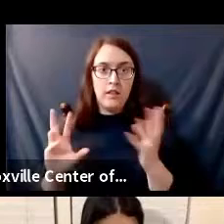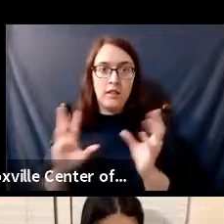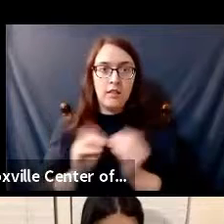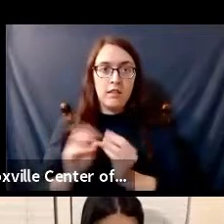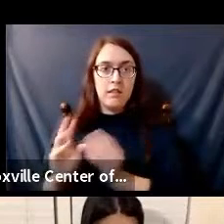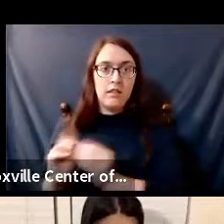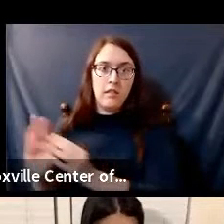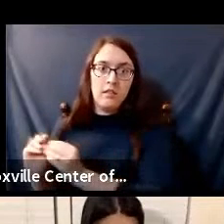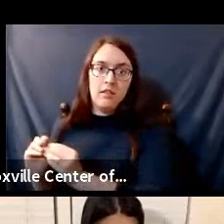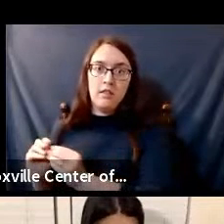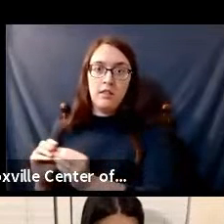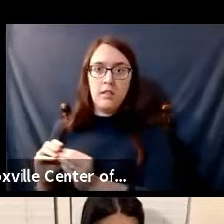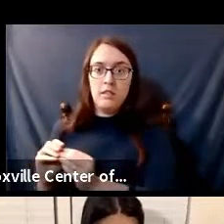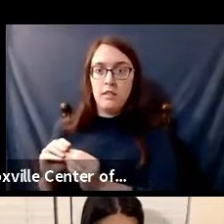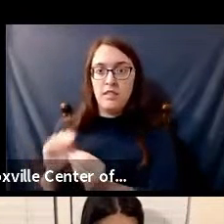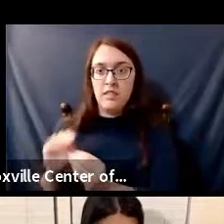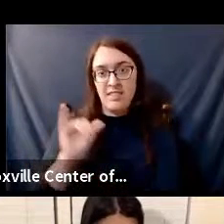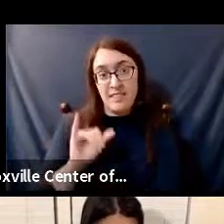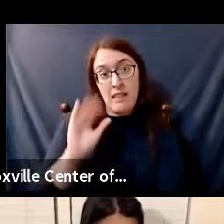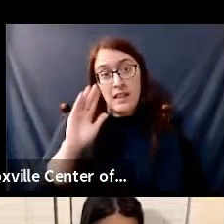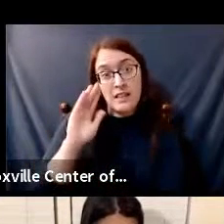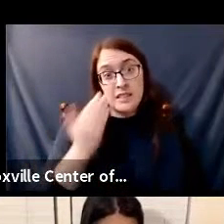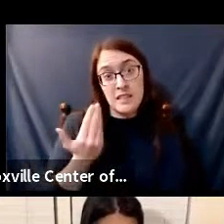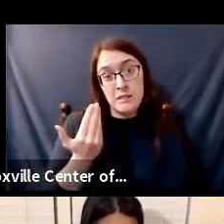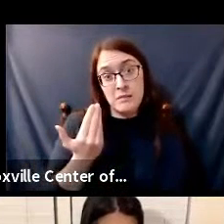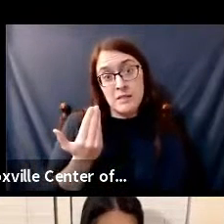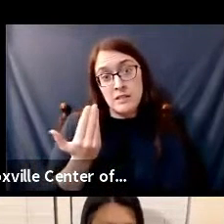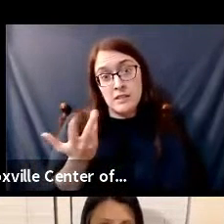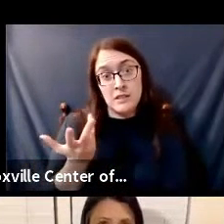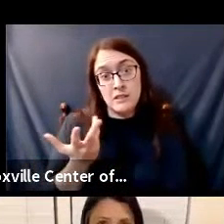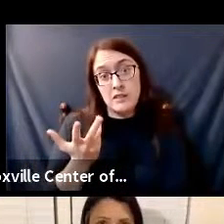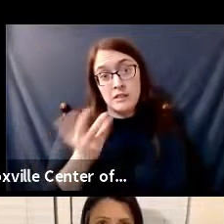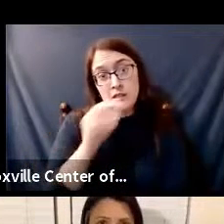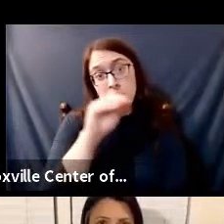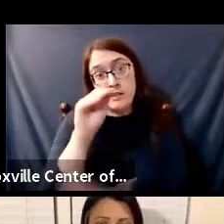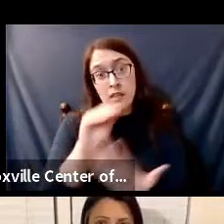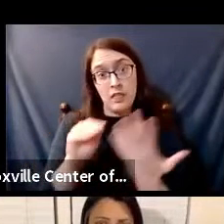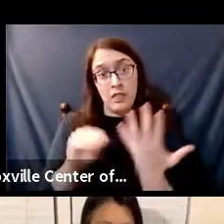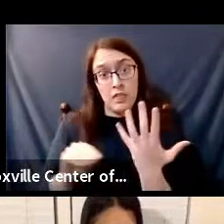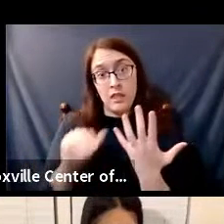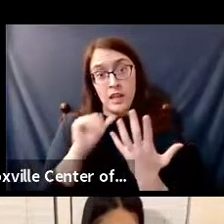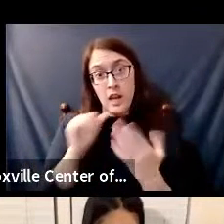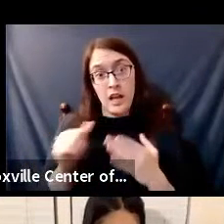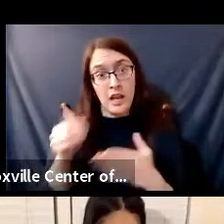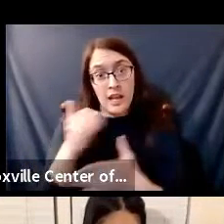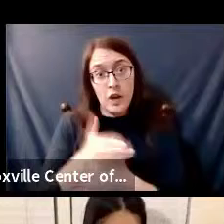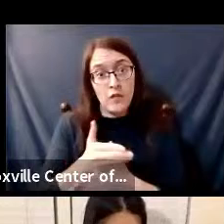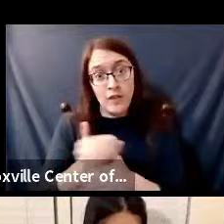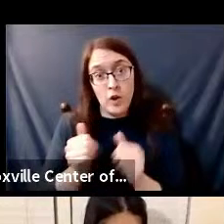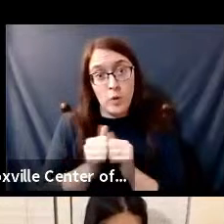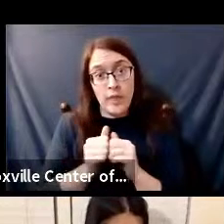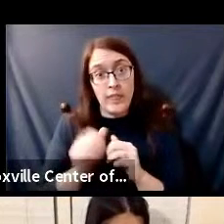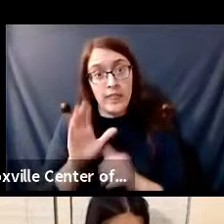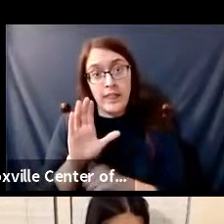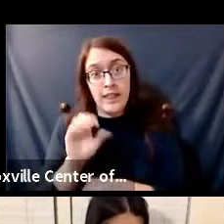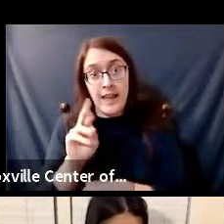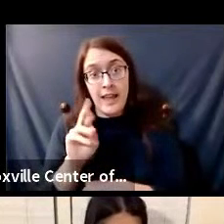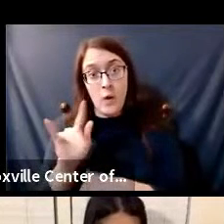which seems like that's a reasonable spacing and doesn't interfere with, I believe, any holidays with the county.